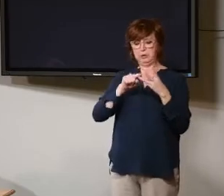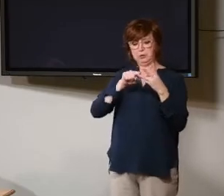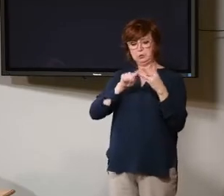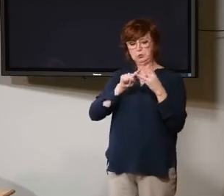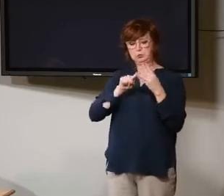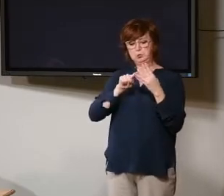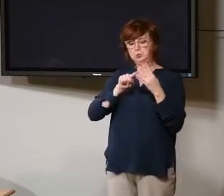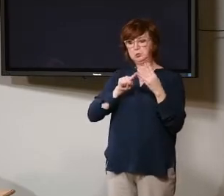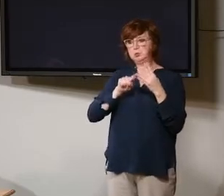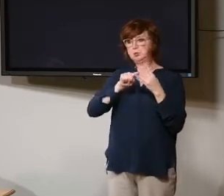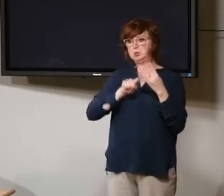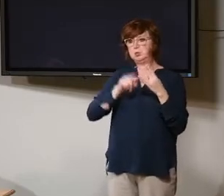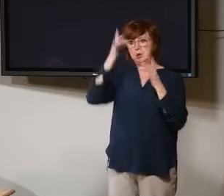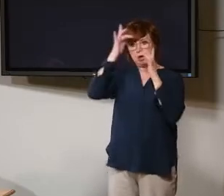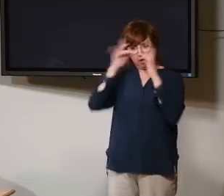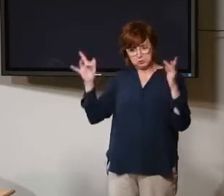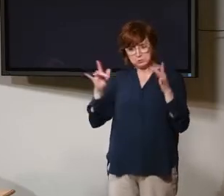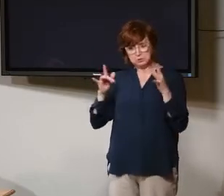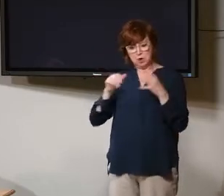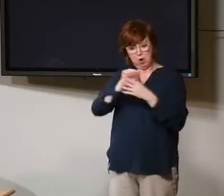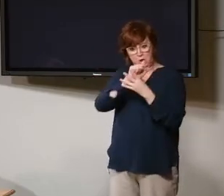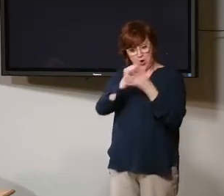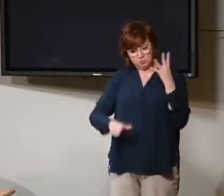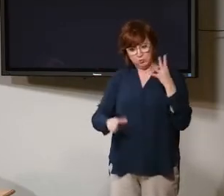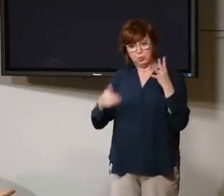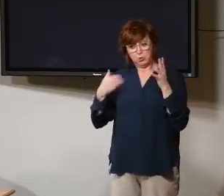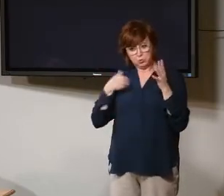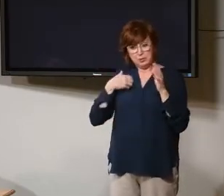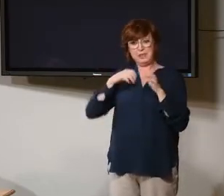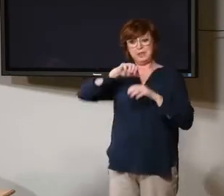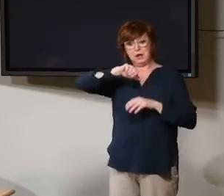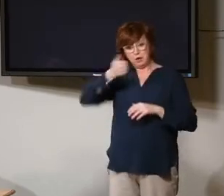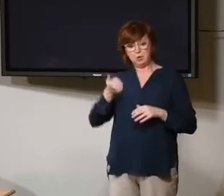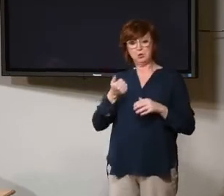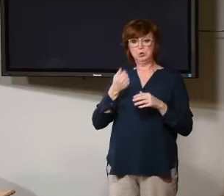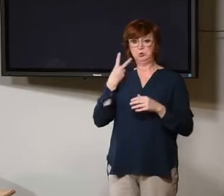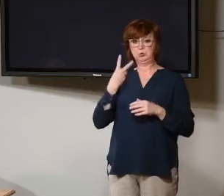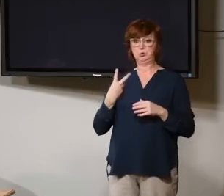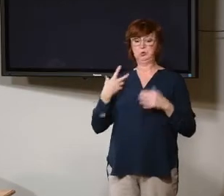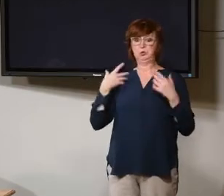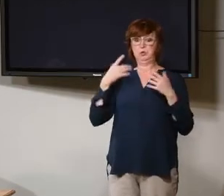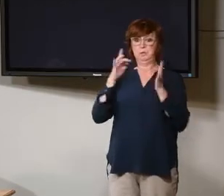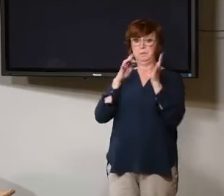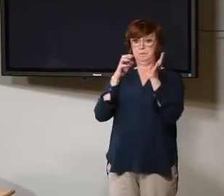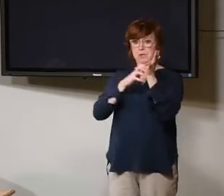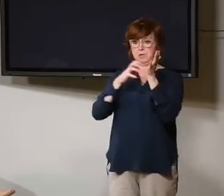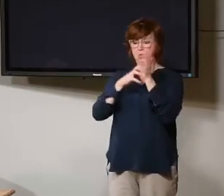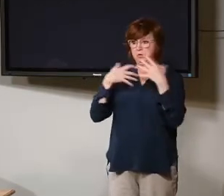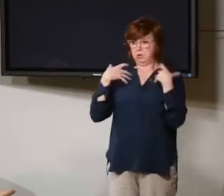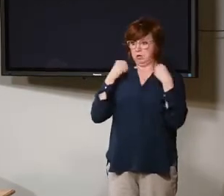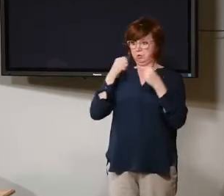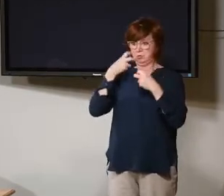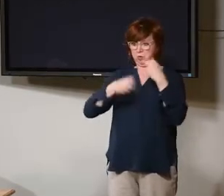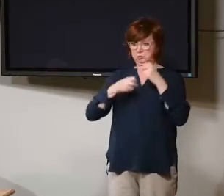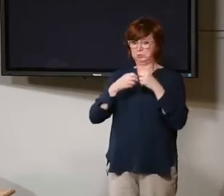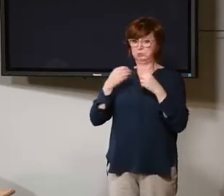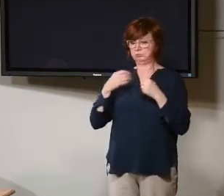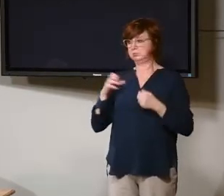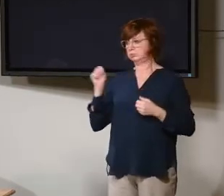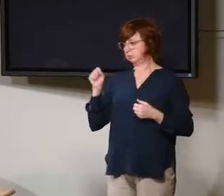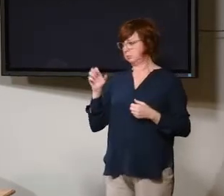they all had underlying medical conditions, or some of them had underlying medical? So yesterday, the information we had was that there were